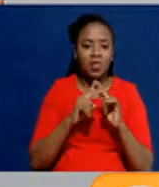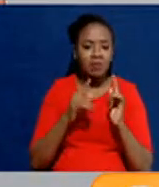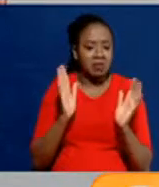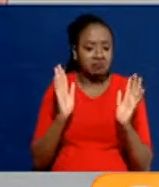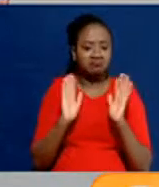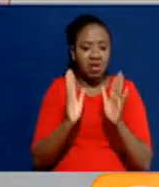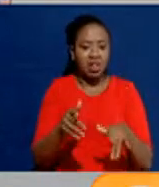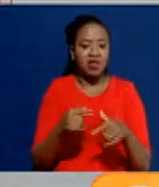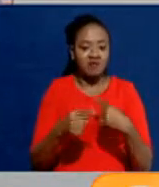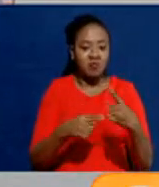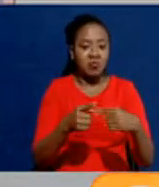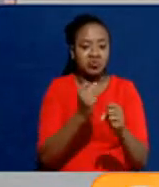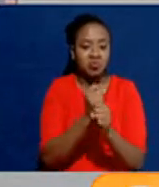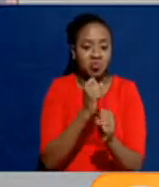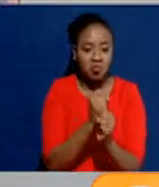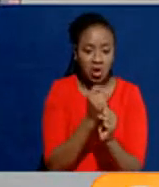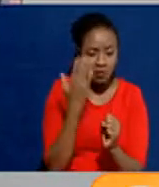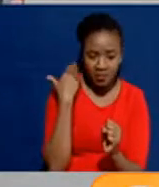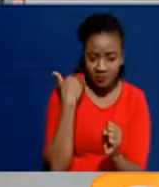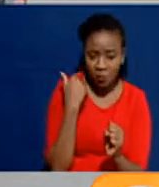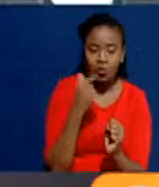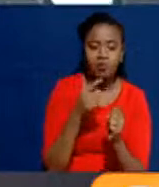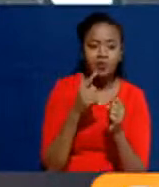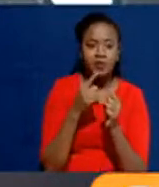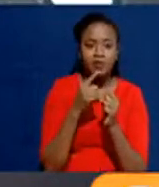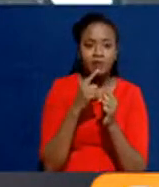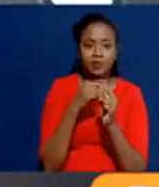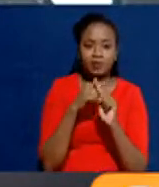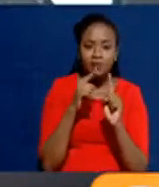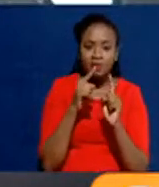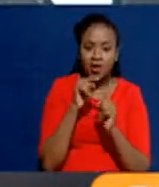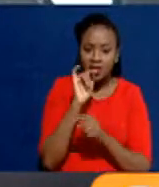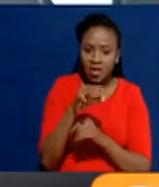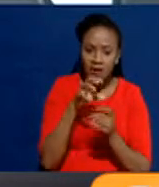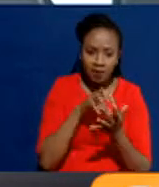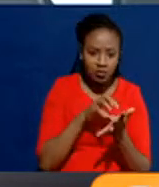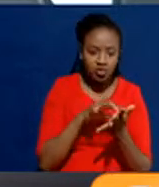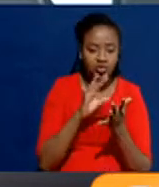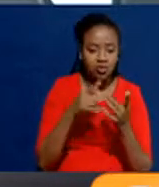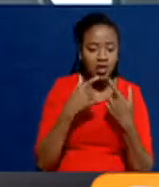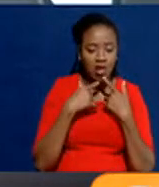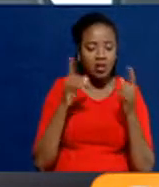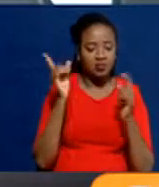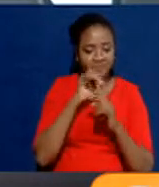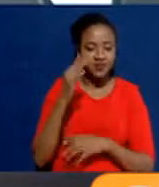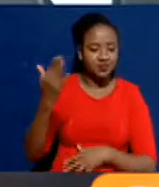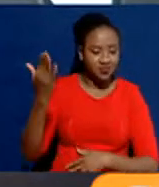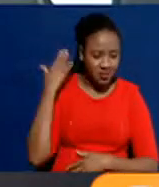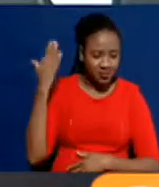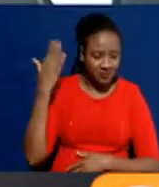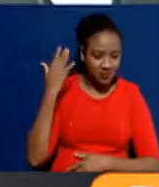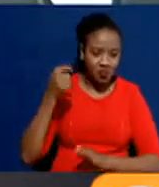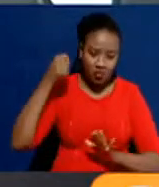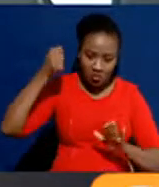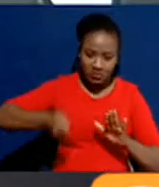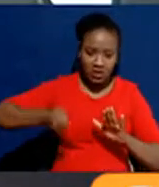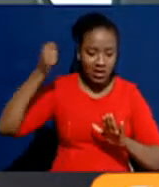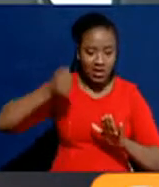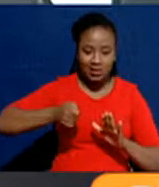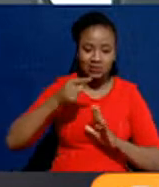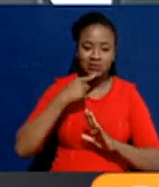in office. But essentially, that position, that office was declared unconstitutional in a previous case, right,